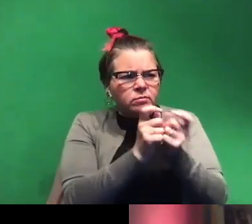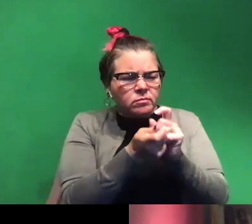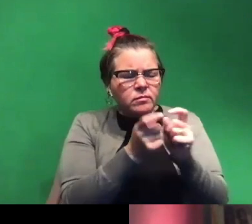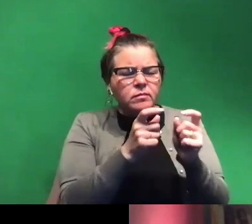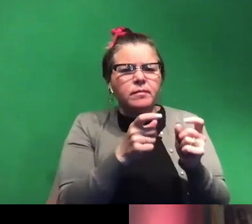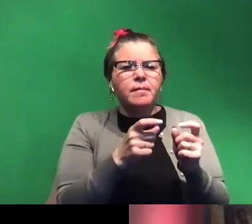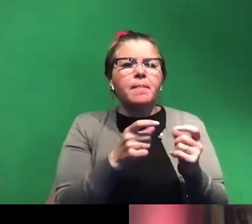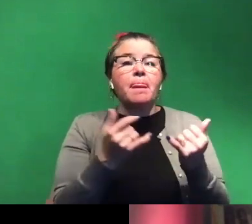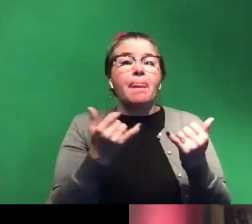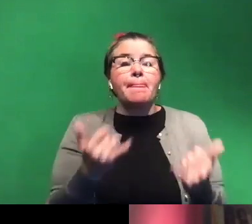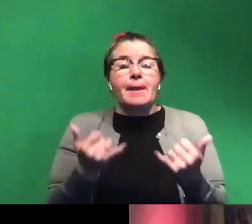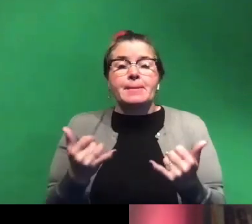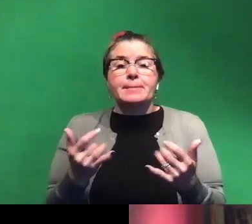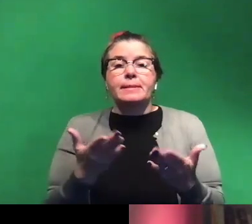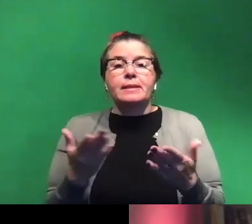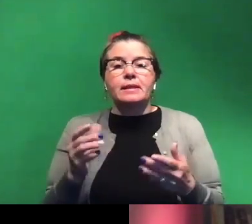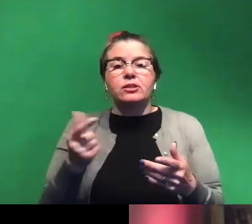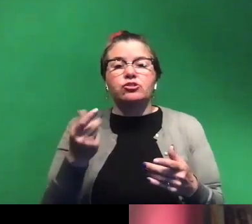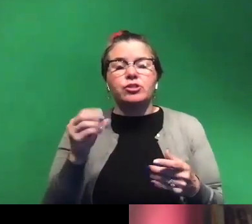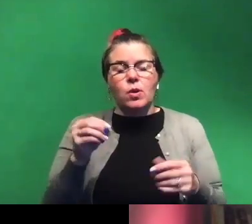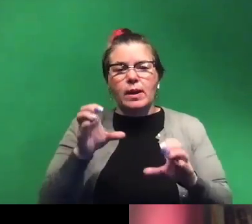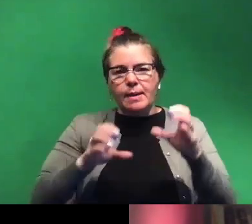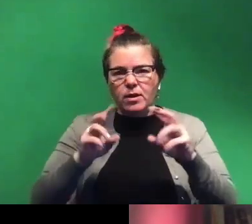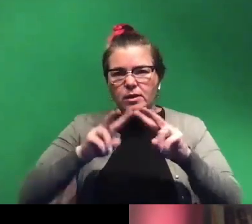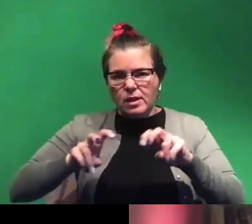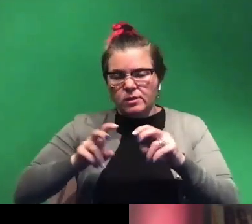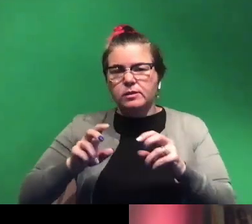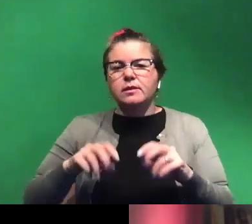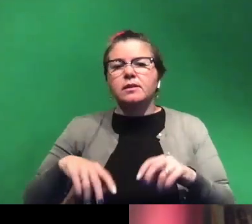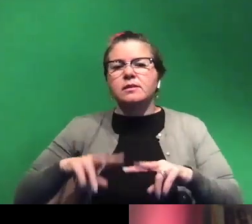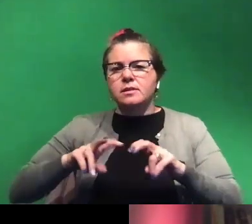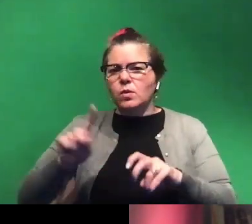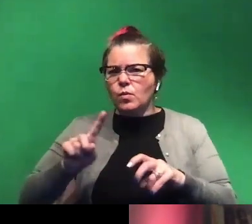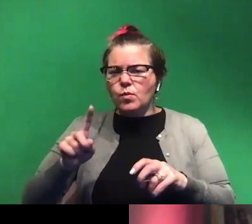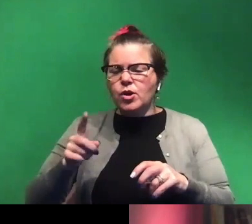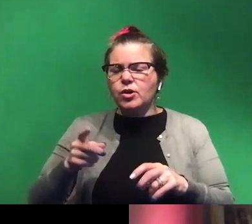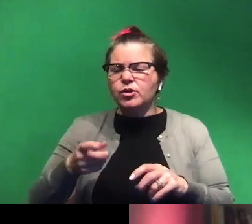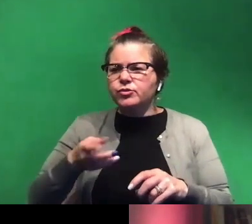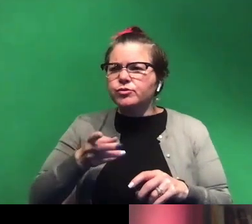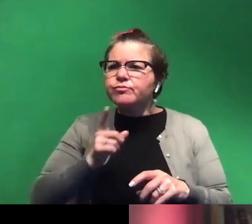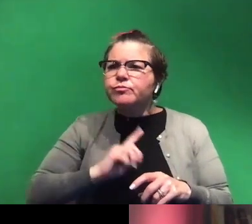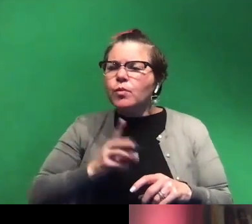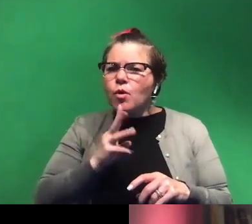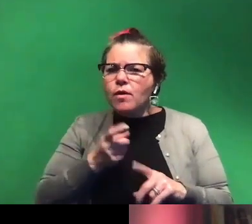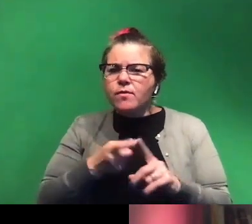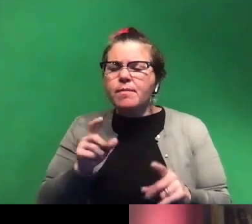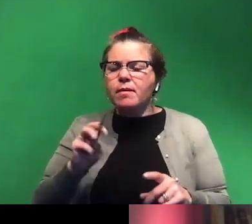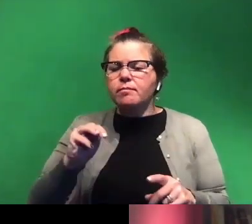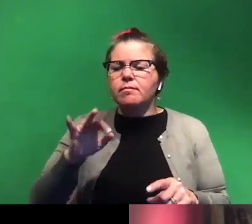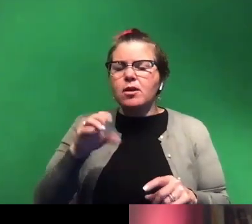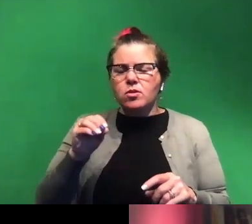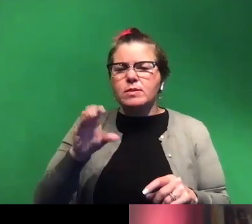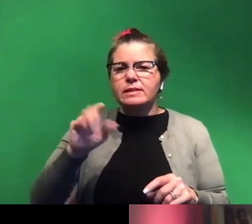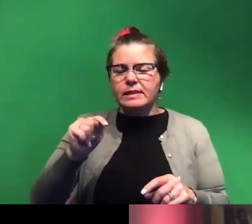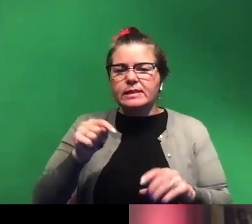Now, things like geochemical analysis to analyze where are they getting their drinking water from. We have micro CT scanning to look